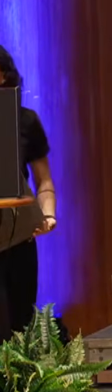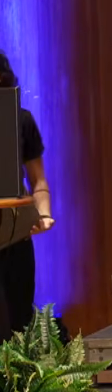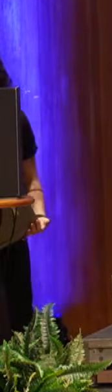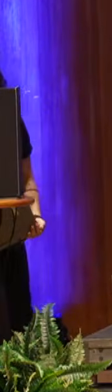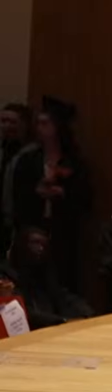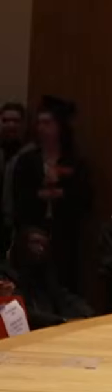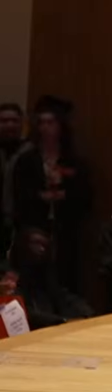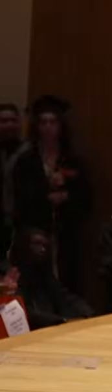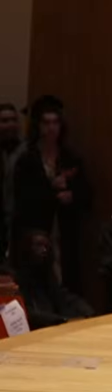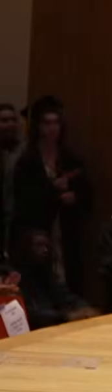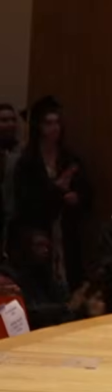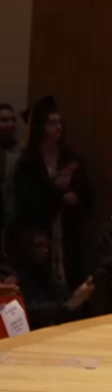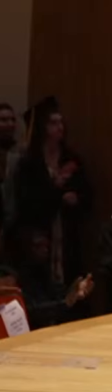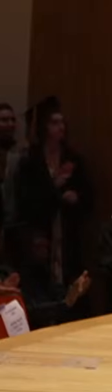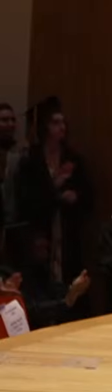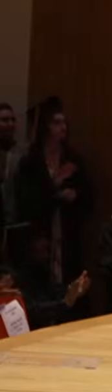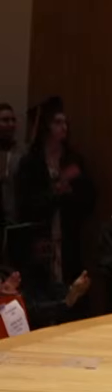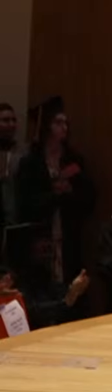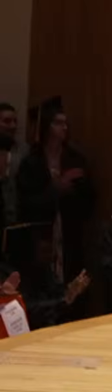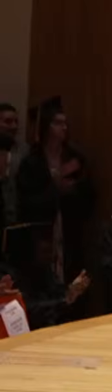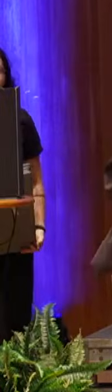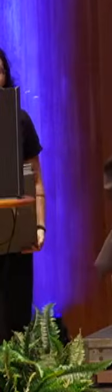Lucy Cassidy.